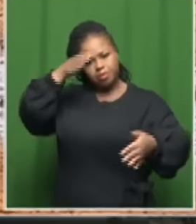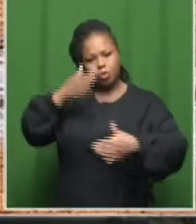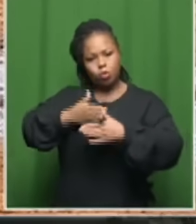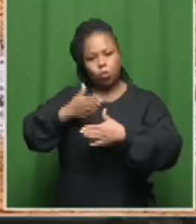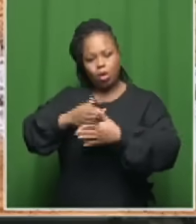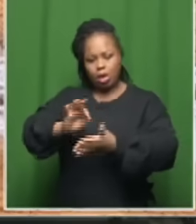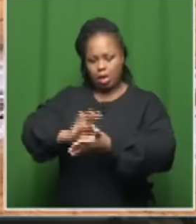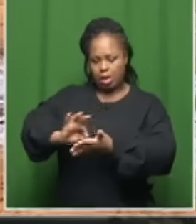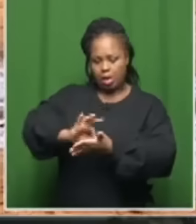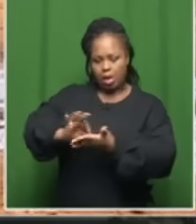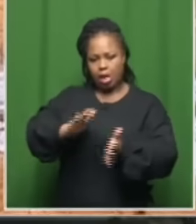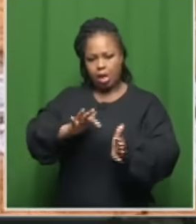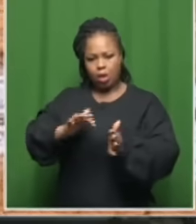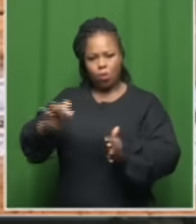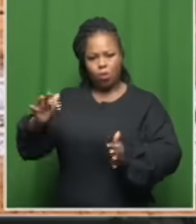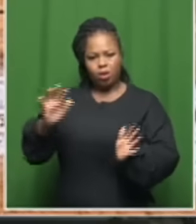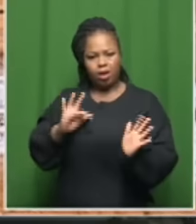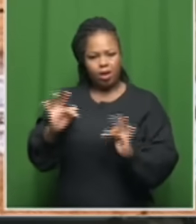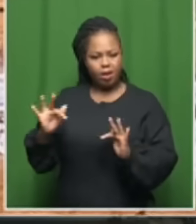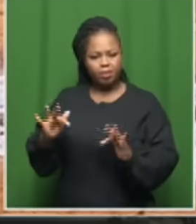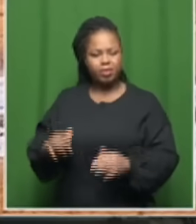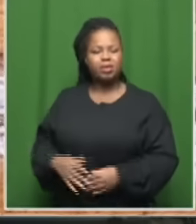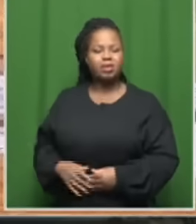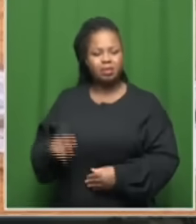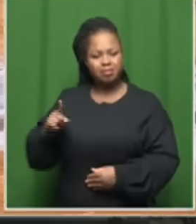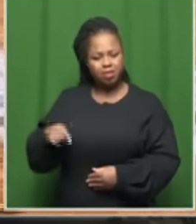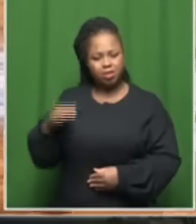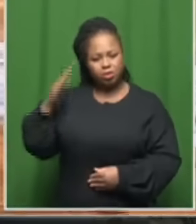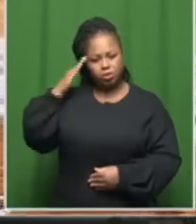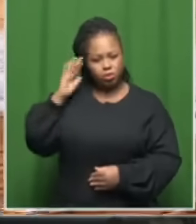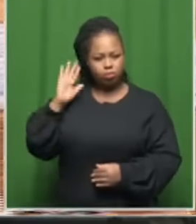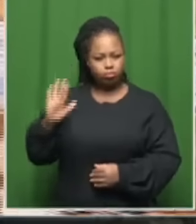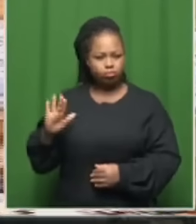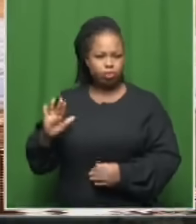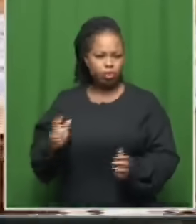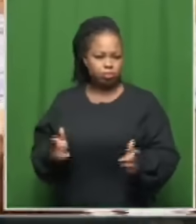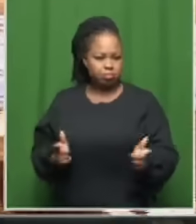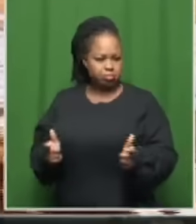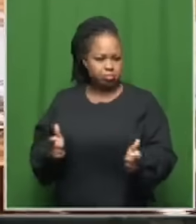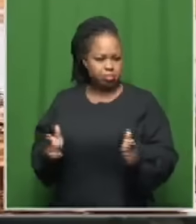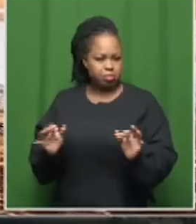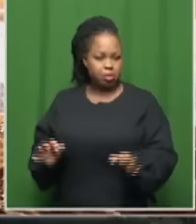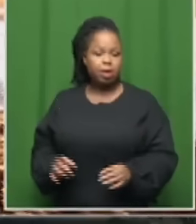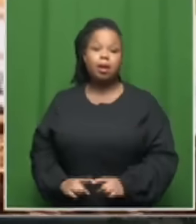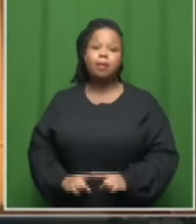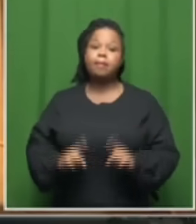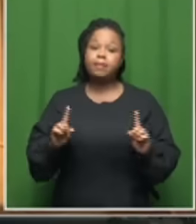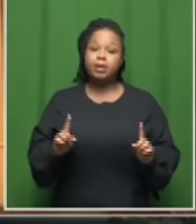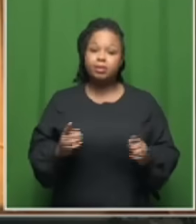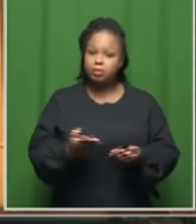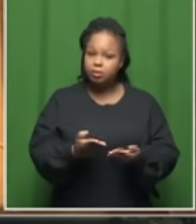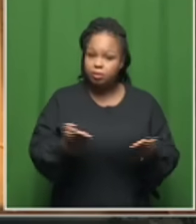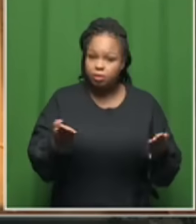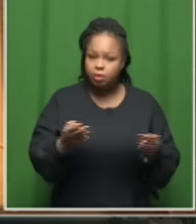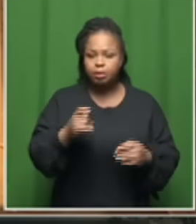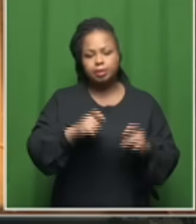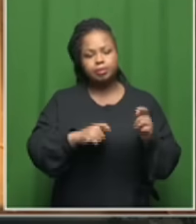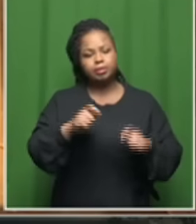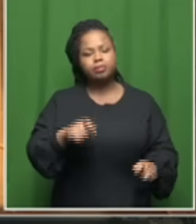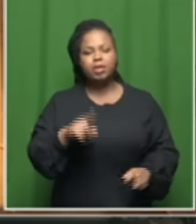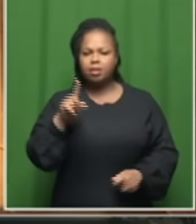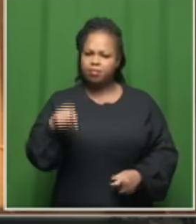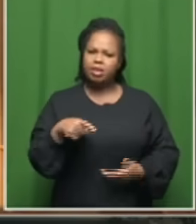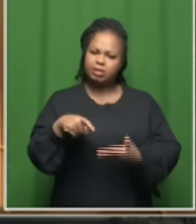The infrastructure is not overflowing and causing problems. But more importantly, citizens must demand